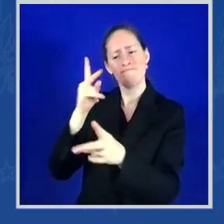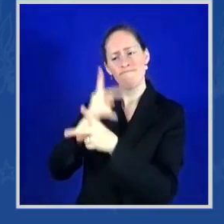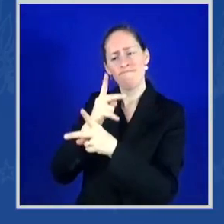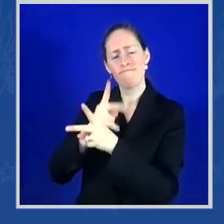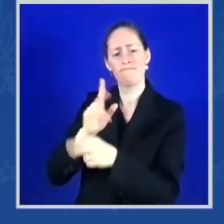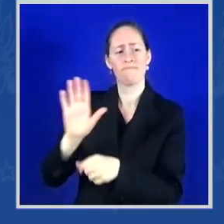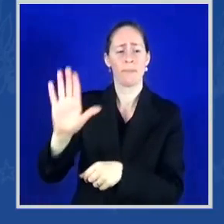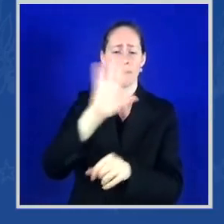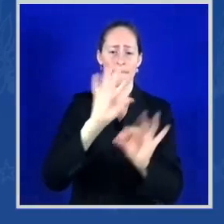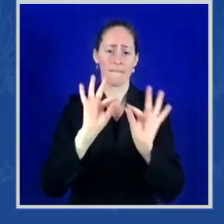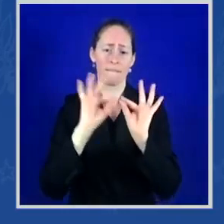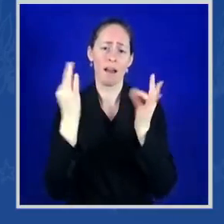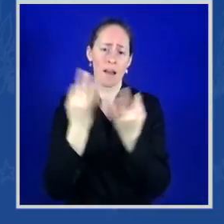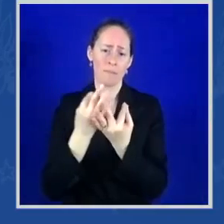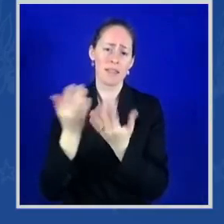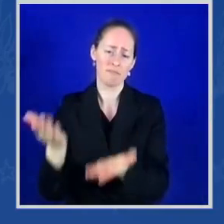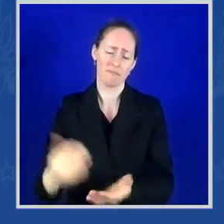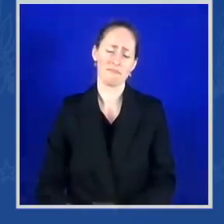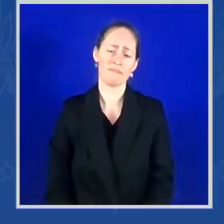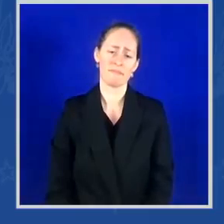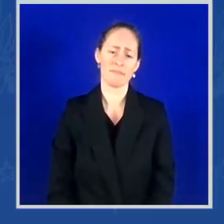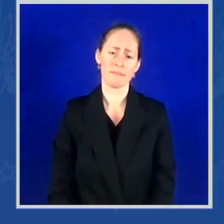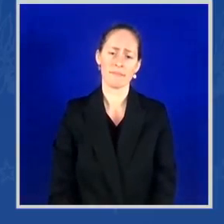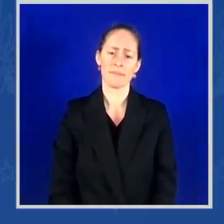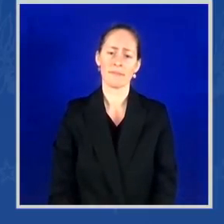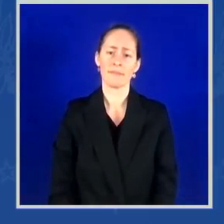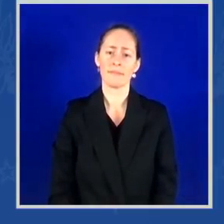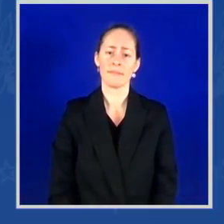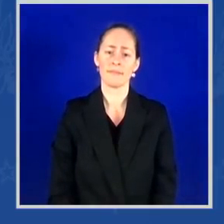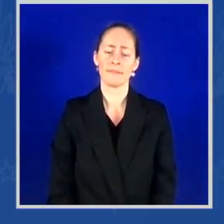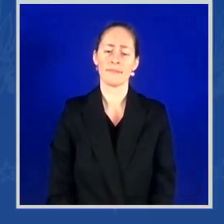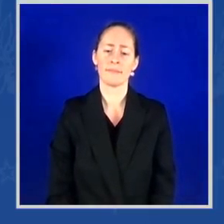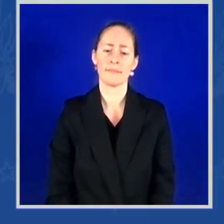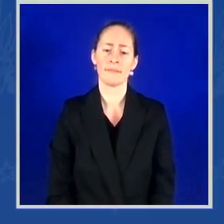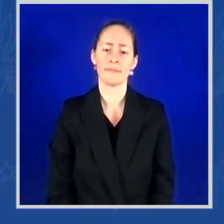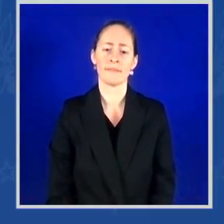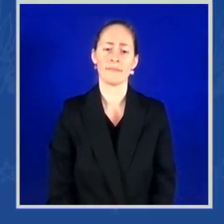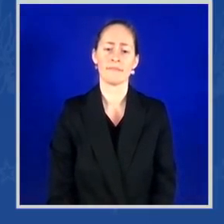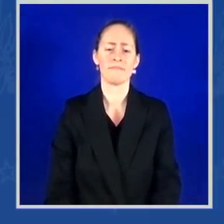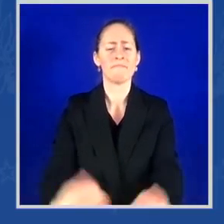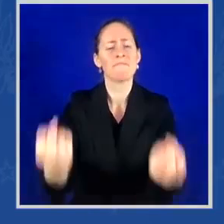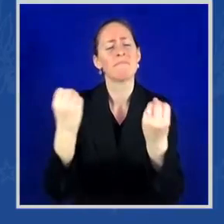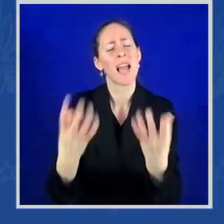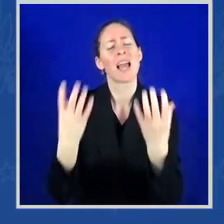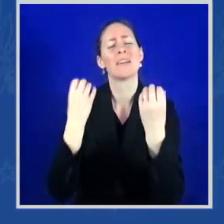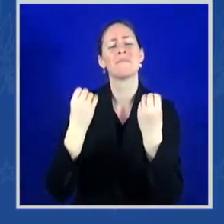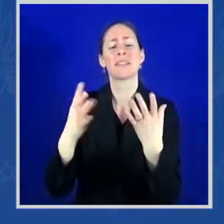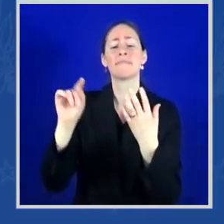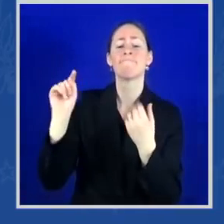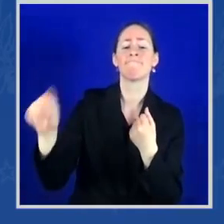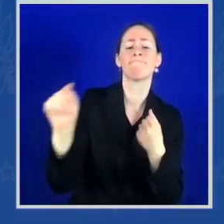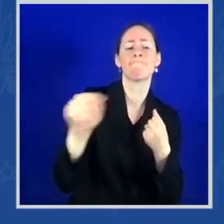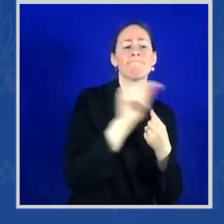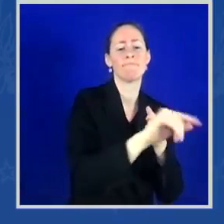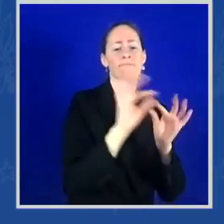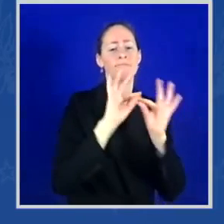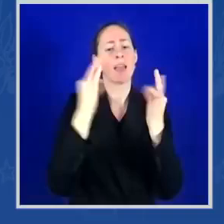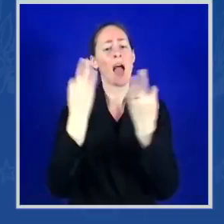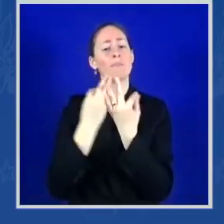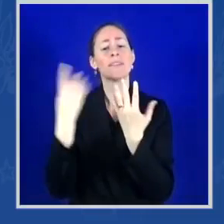The values that have inspired generation after generation to service, and that so many have died to